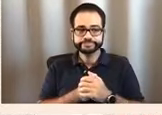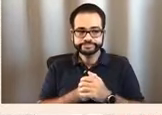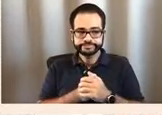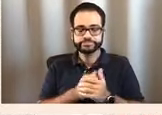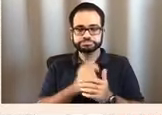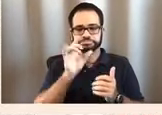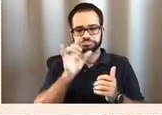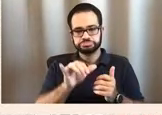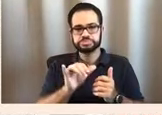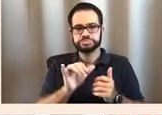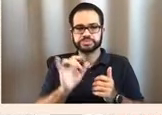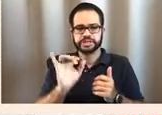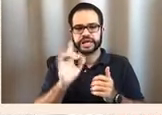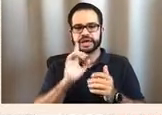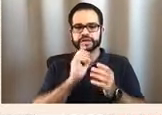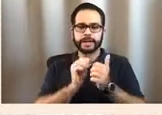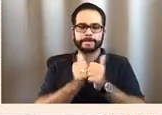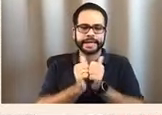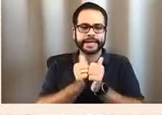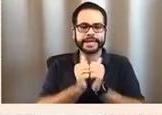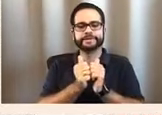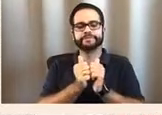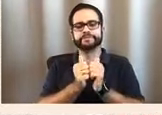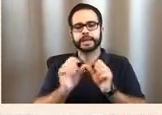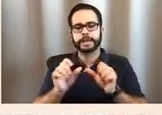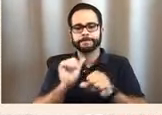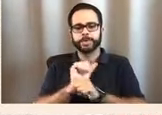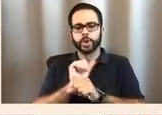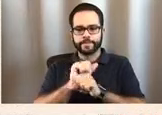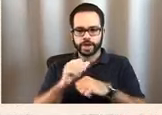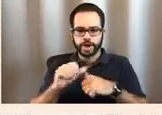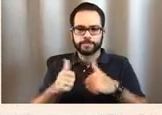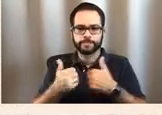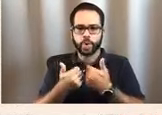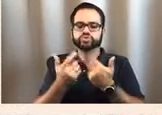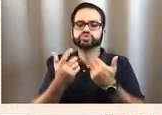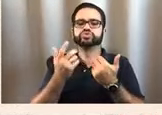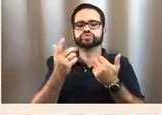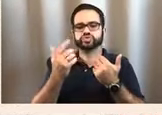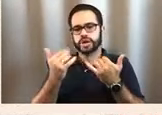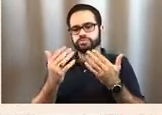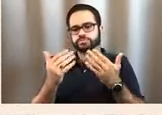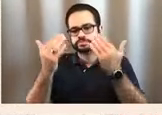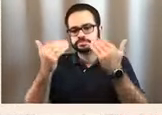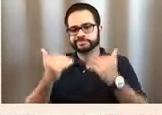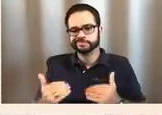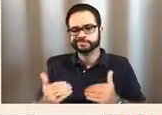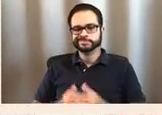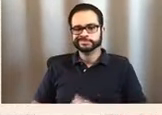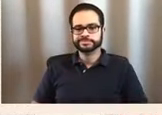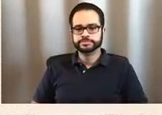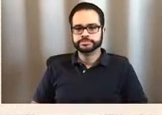the competitive employment approaches. So we can go on to the next slide.